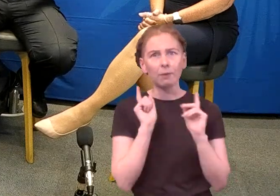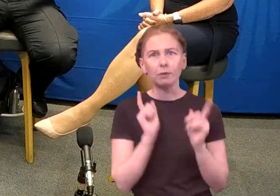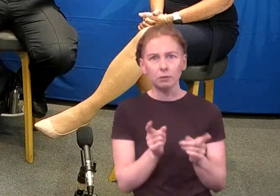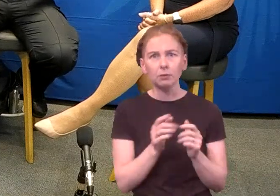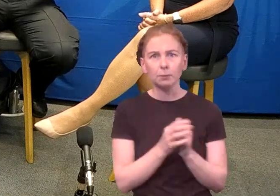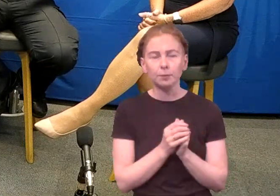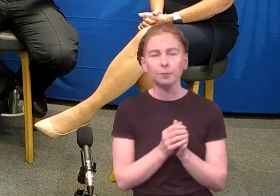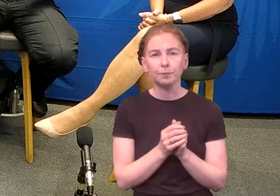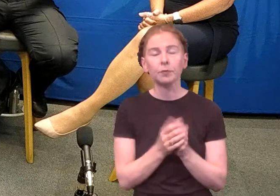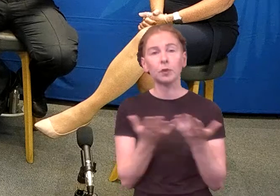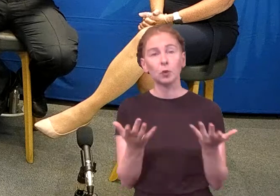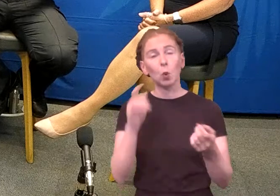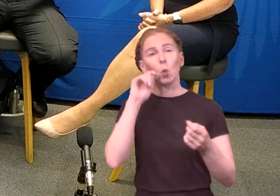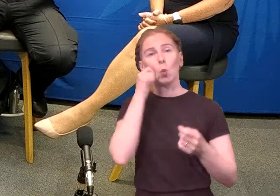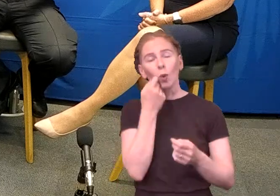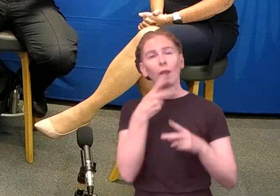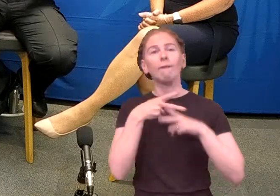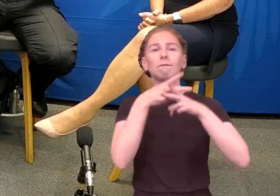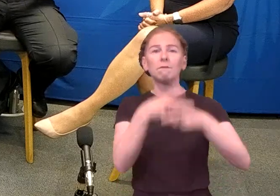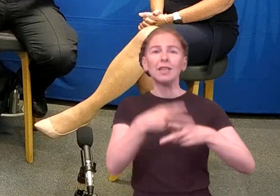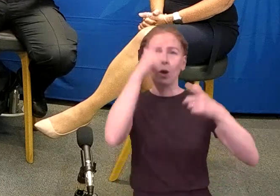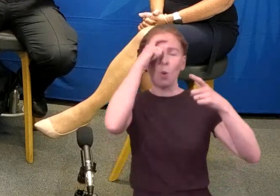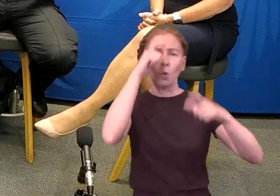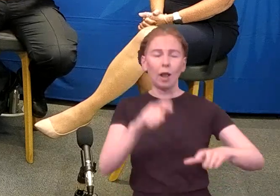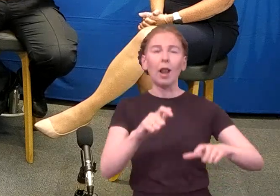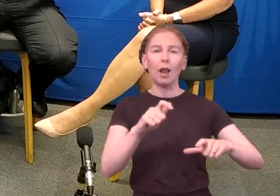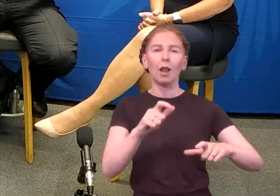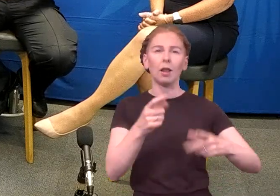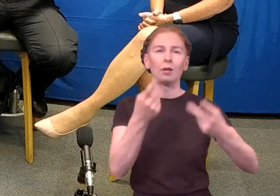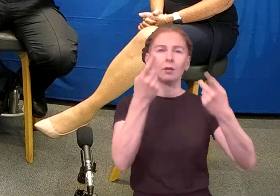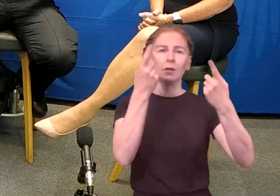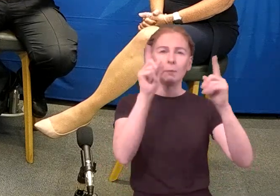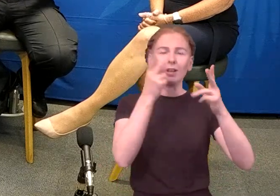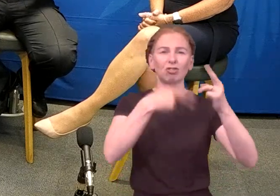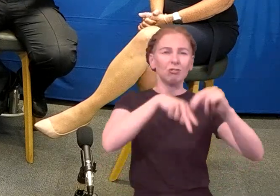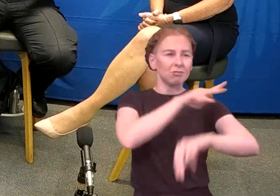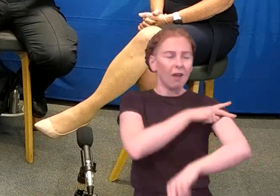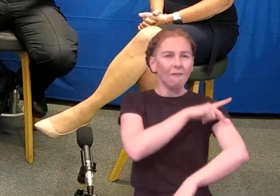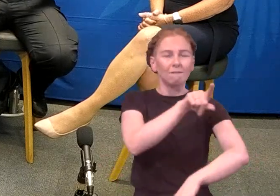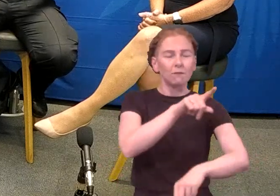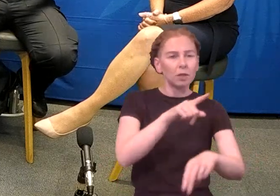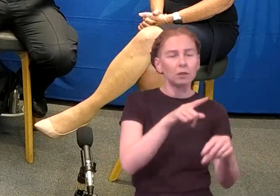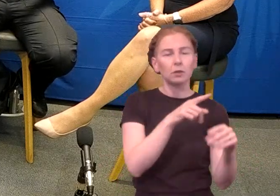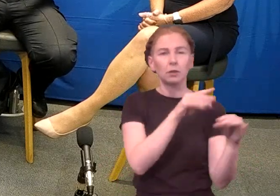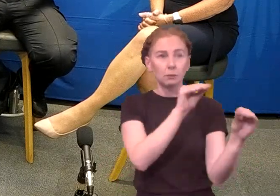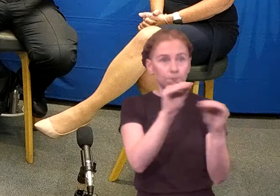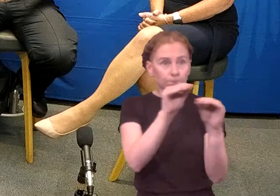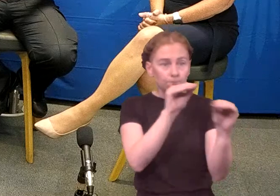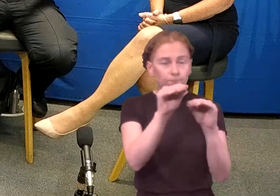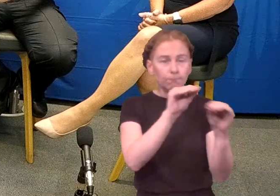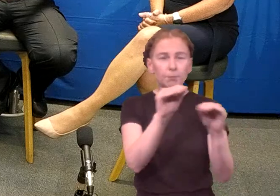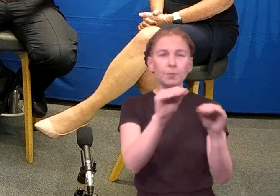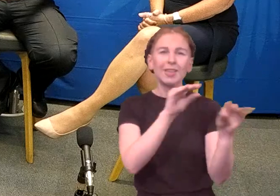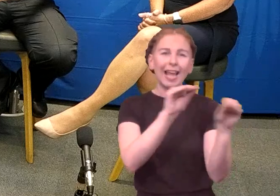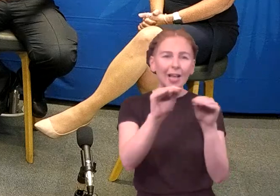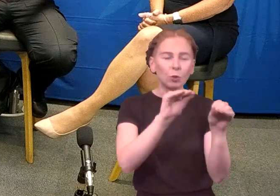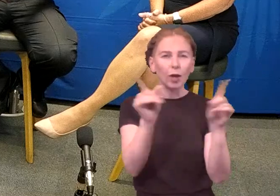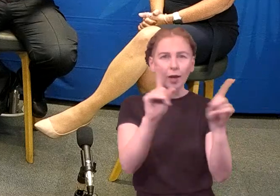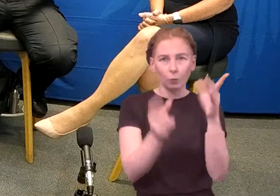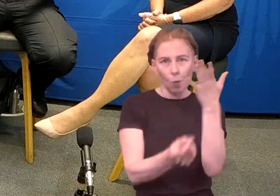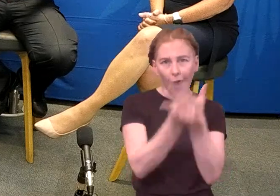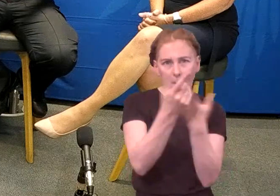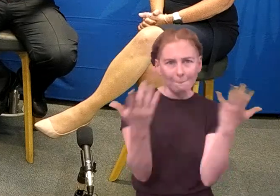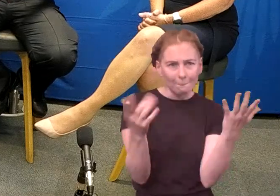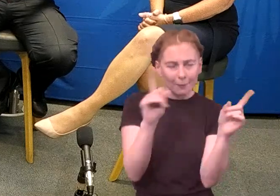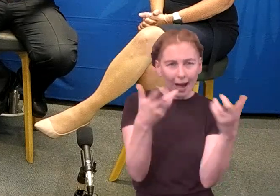not only educate them in signs to spot on what they should do in response to that, but then we'll also test them to see how they're getting on and how